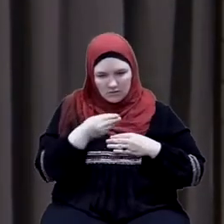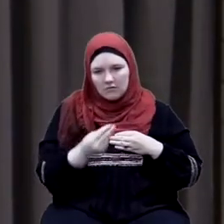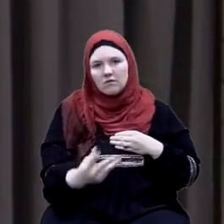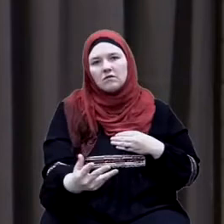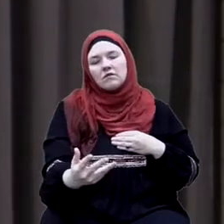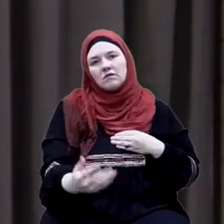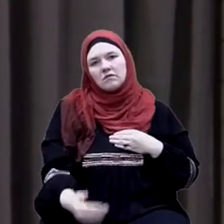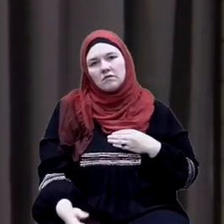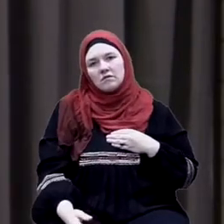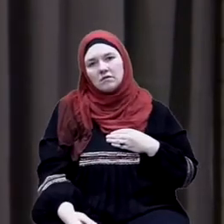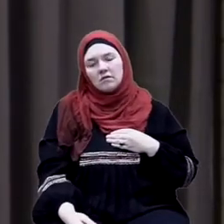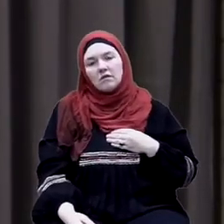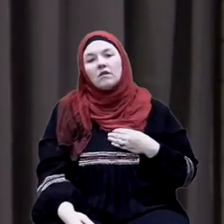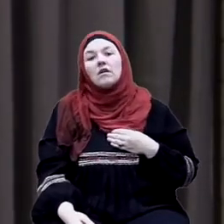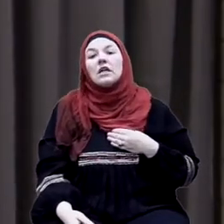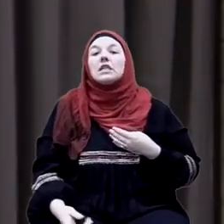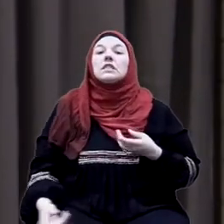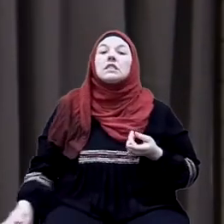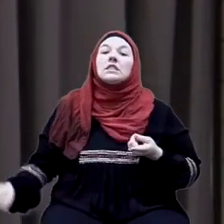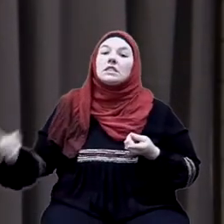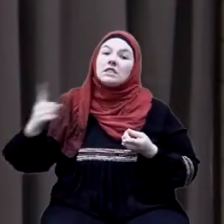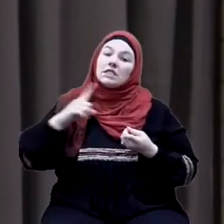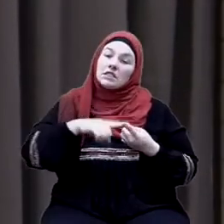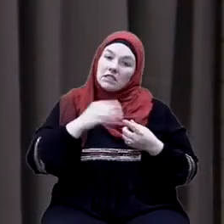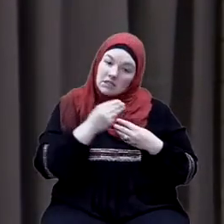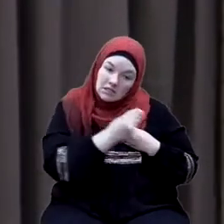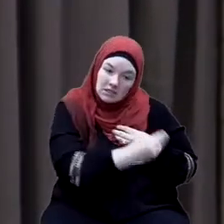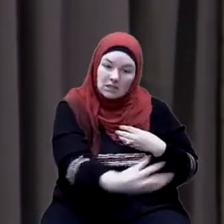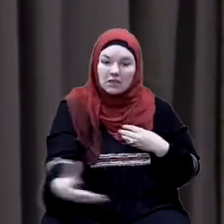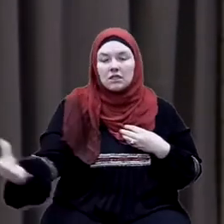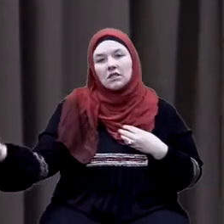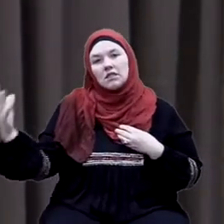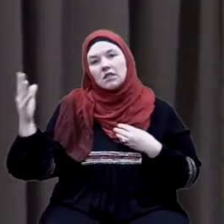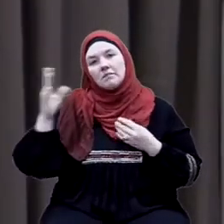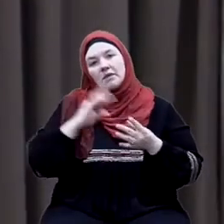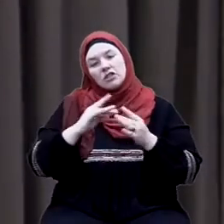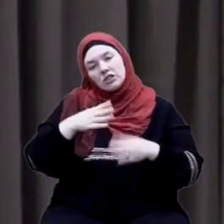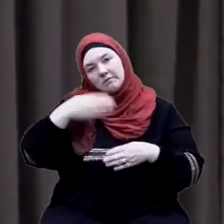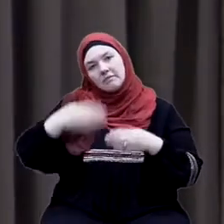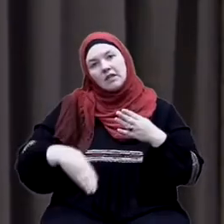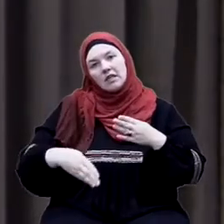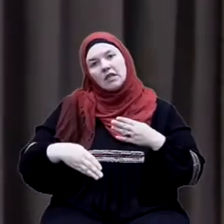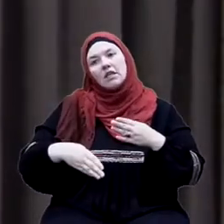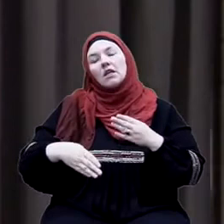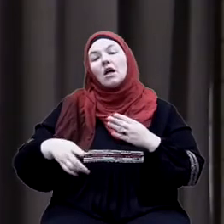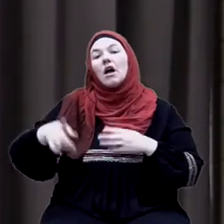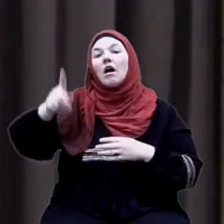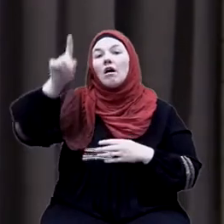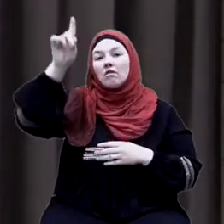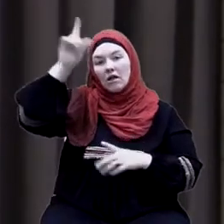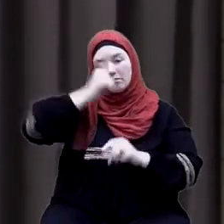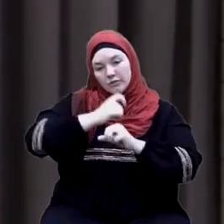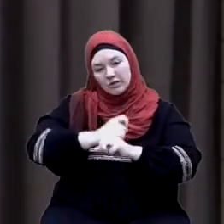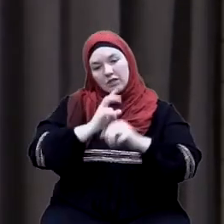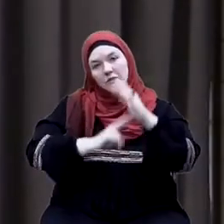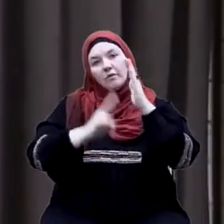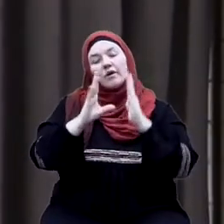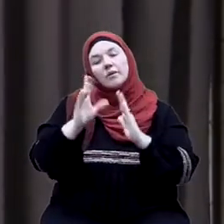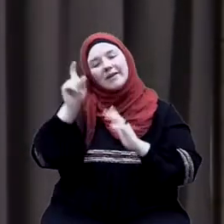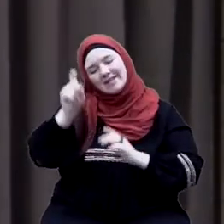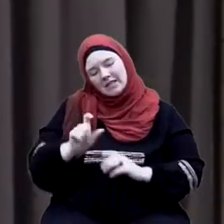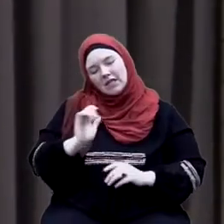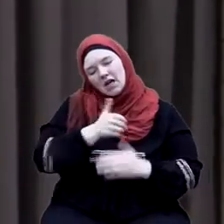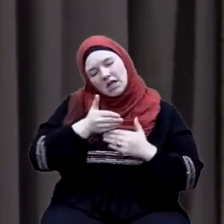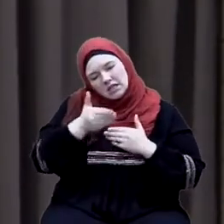from people, meaning until you deliver the message complete. And He did, sallallahu alayhi wasallam. We need our next generation to